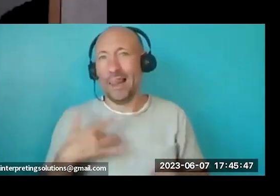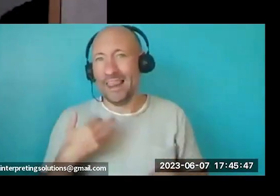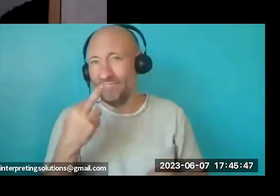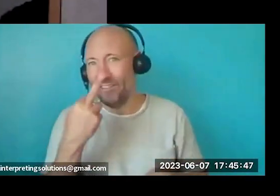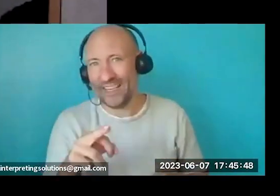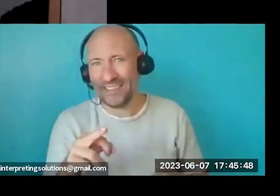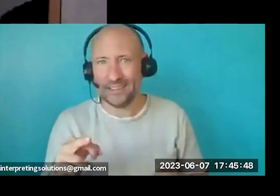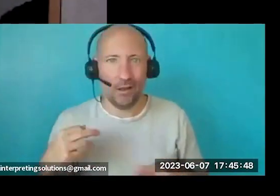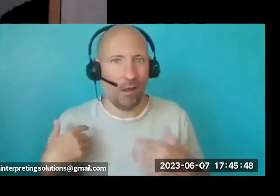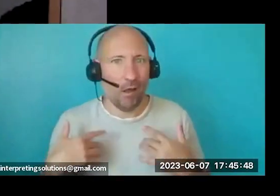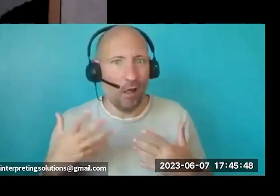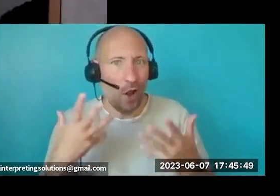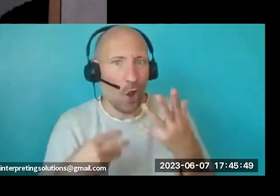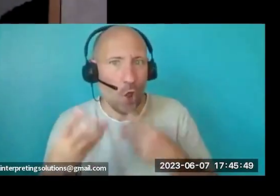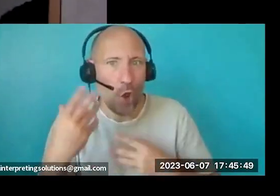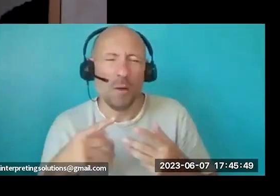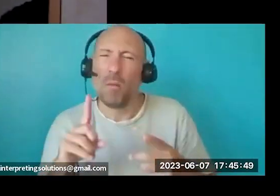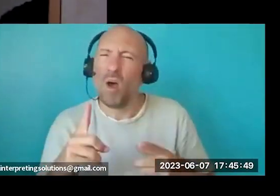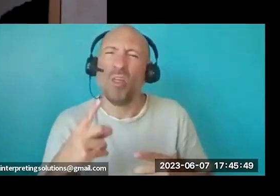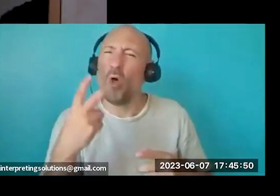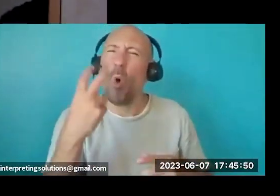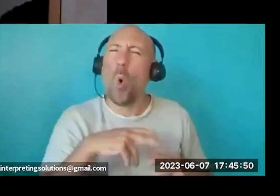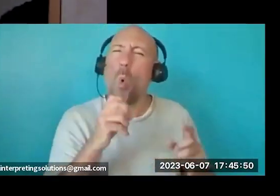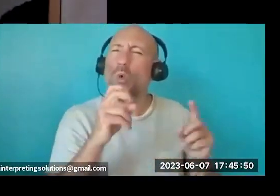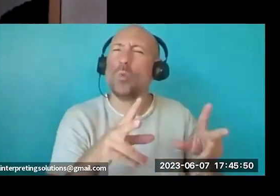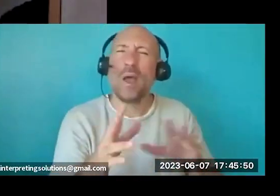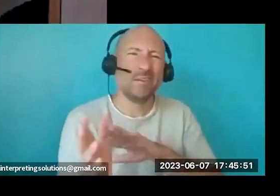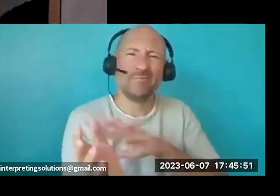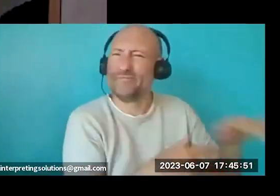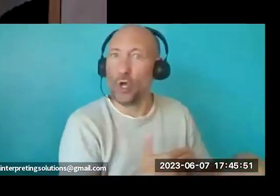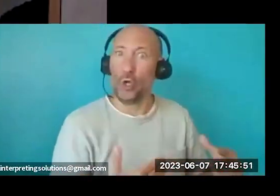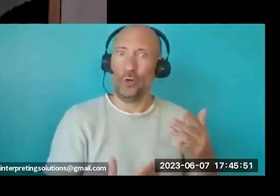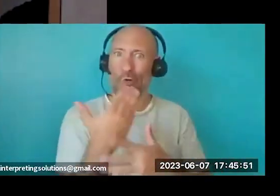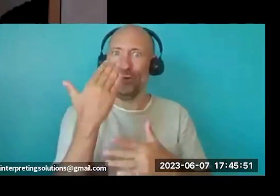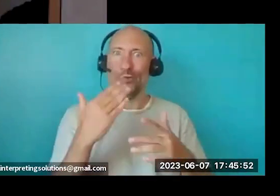it's really about reinventing things. Thank you.